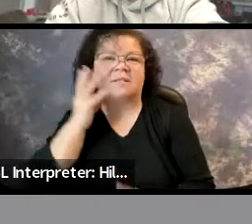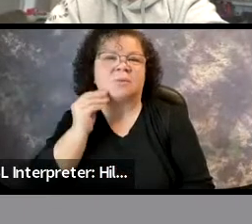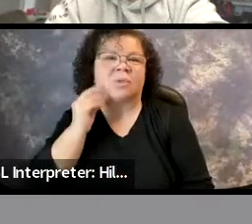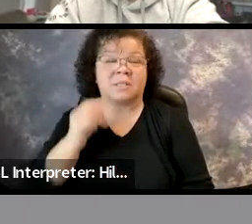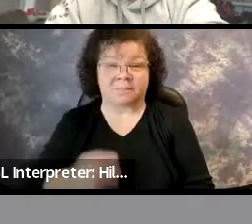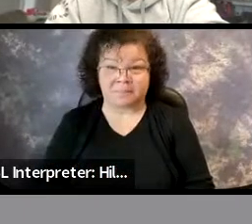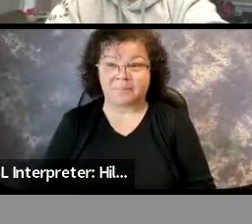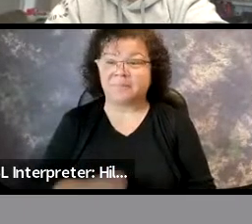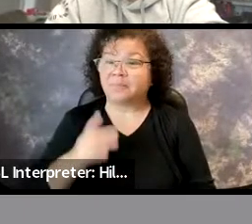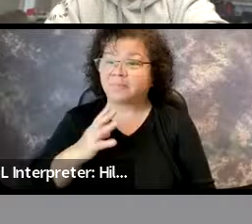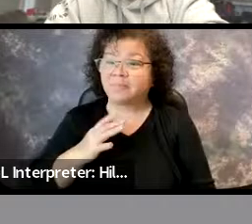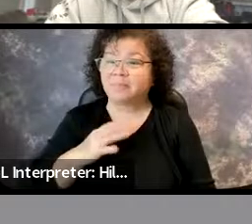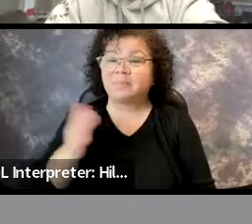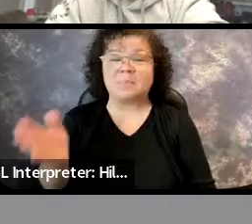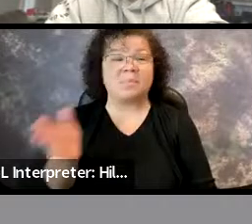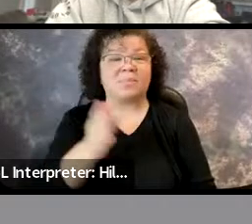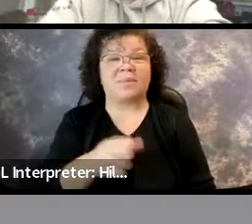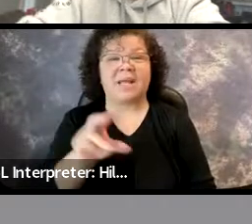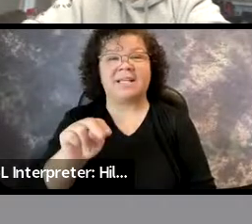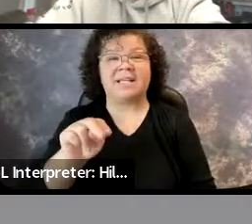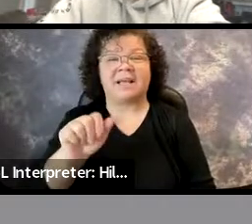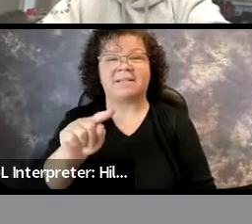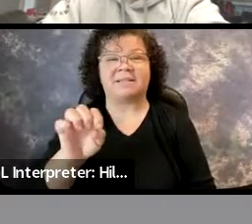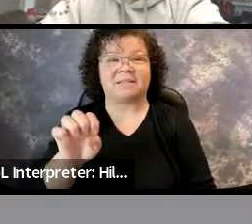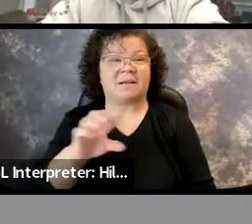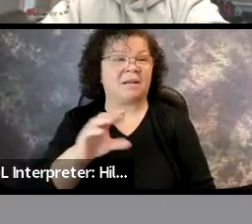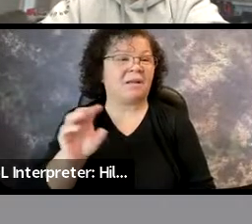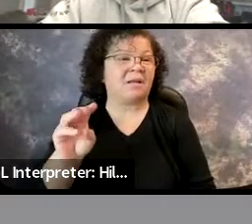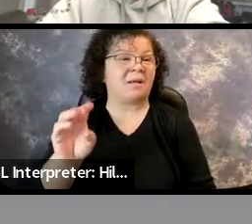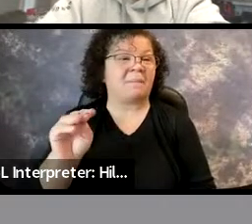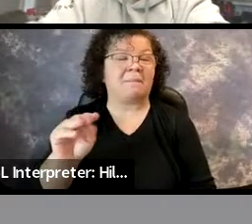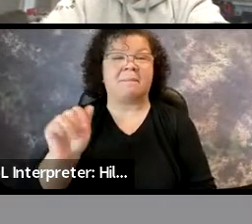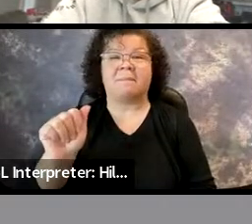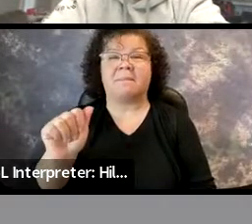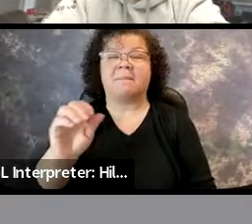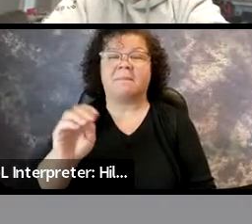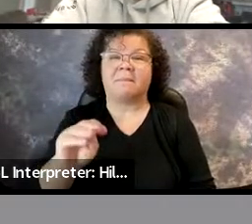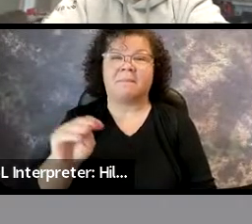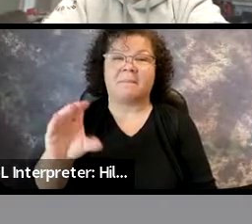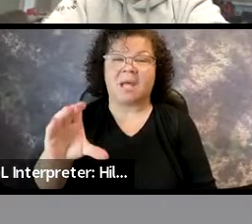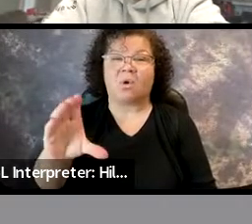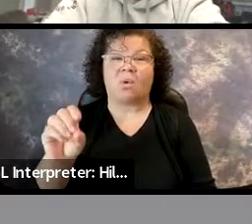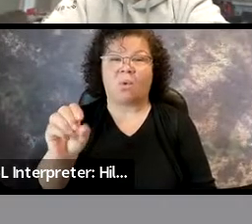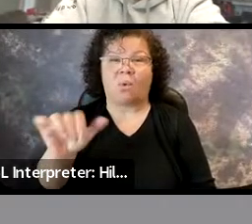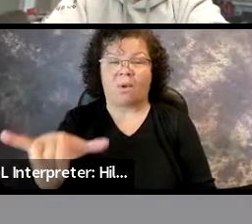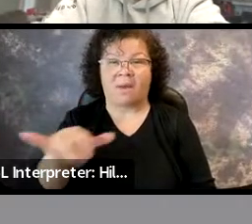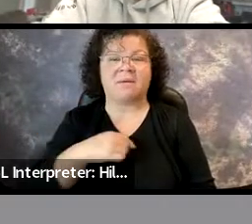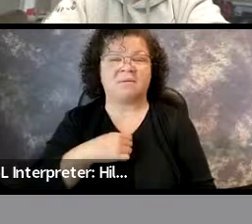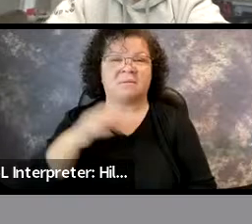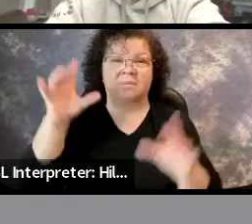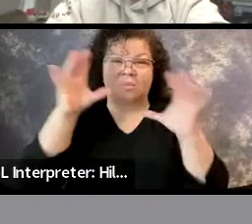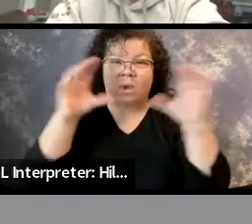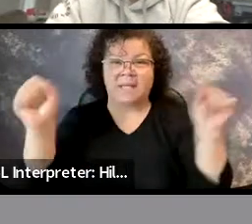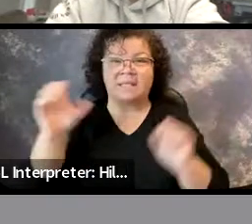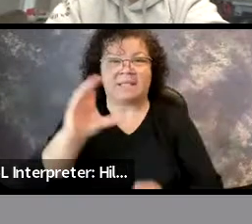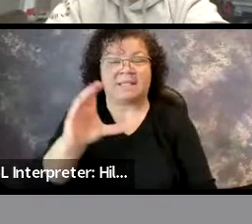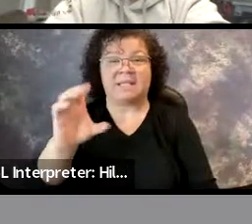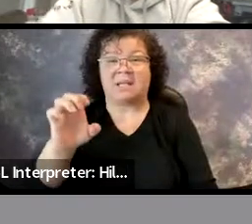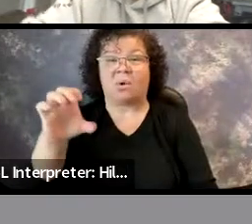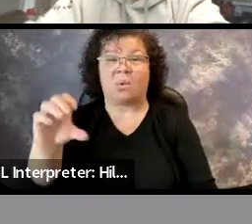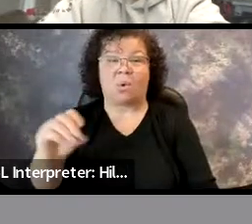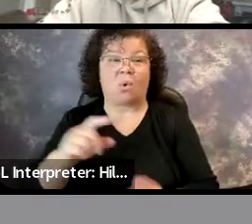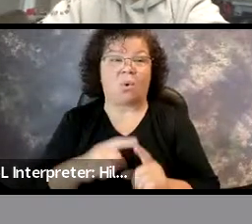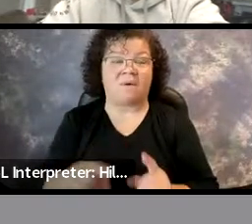Very cool. Thanks, Peter. Let's go to Nate and then Walter. Good morning, everybody. Nate McCoy, President and CEO of